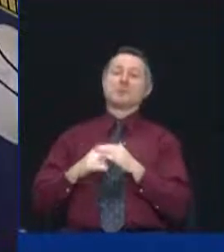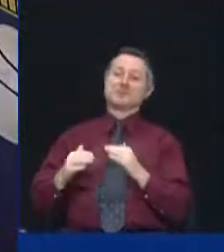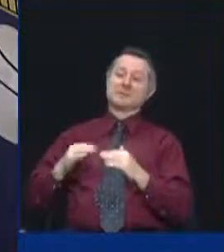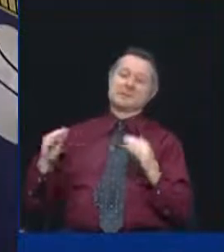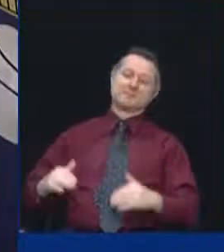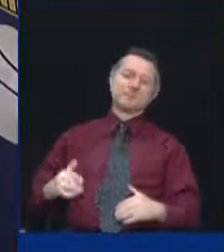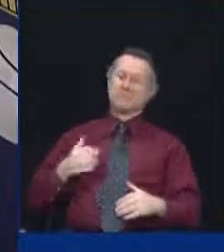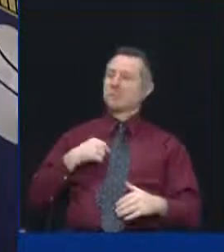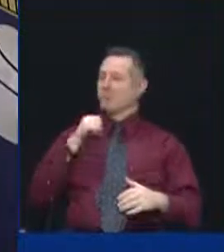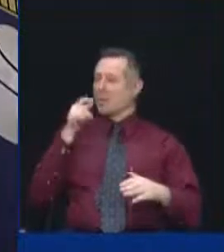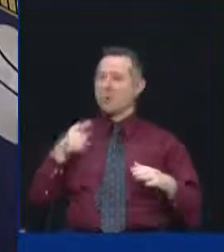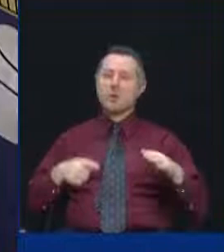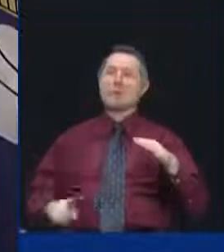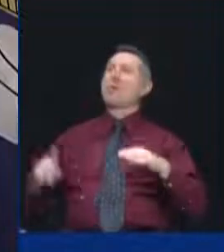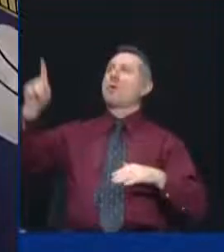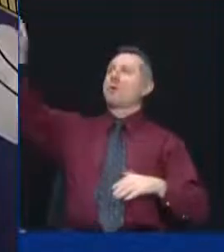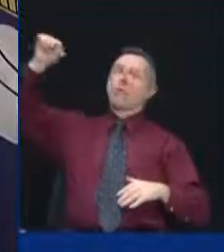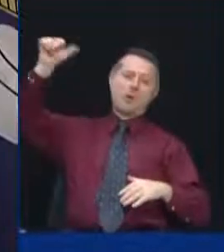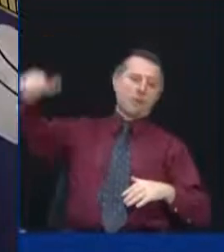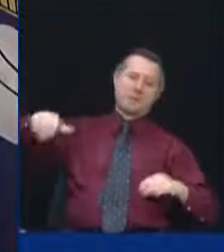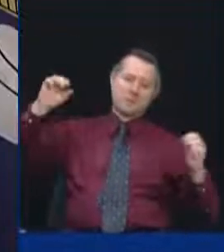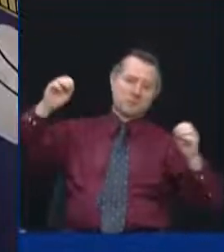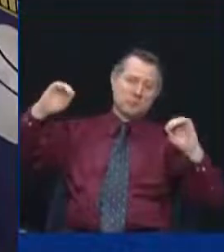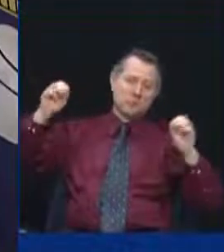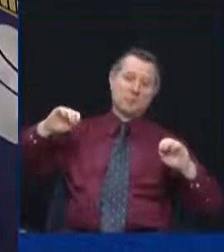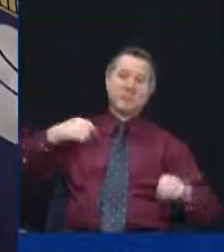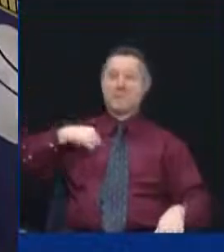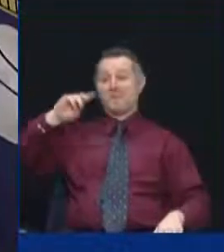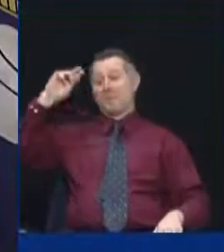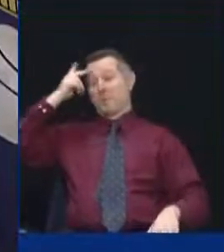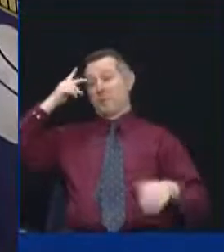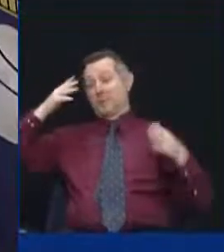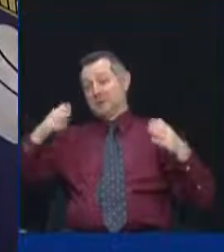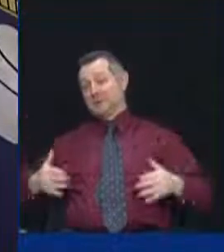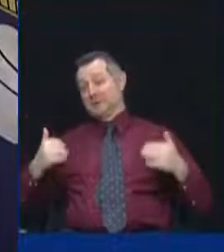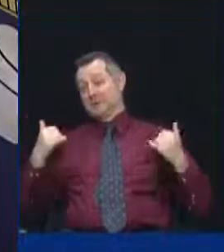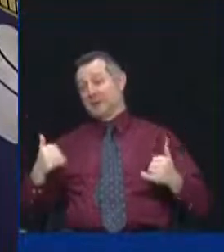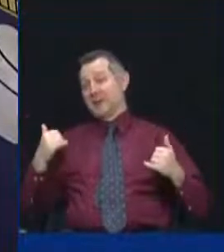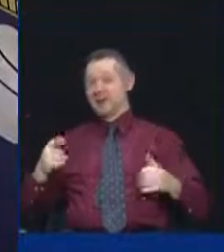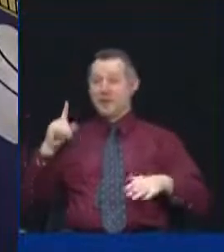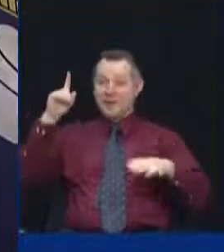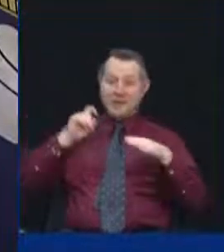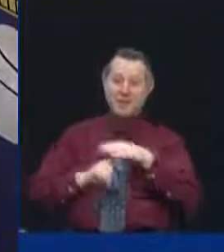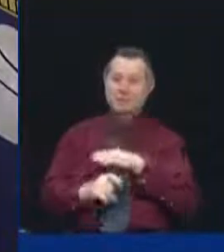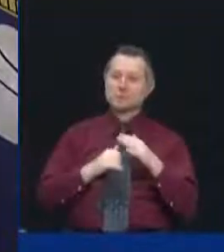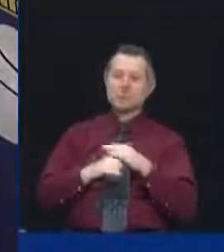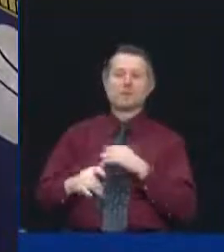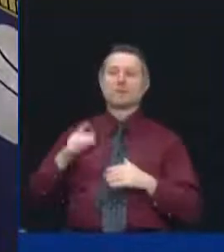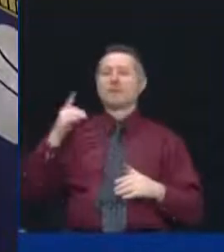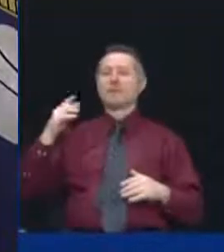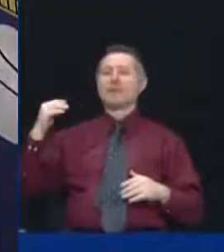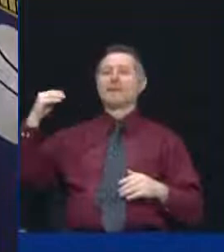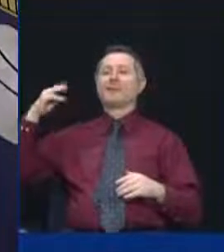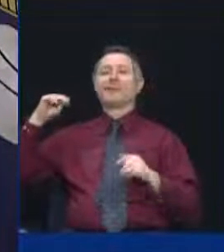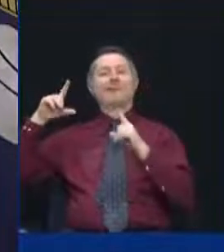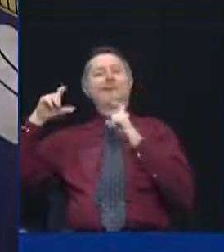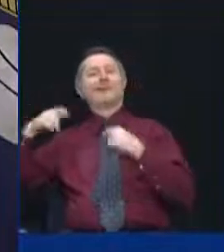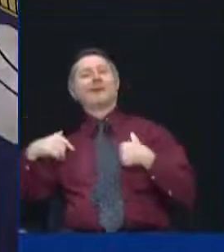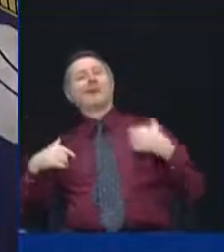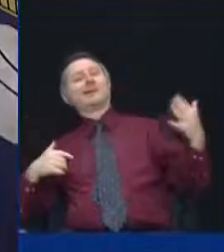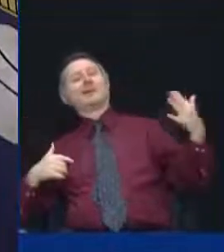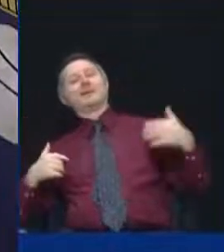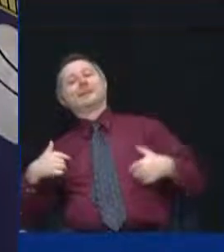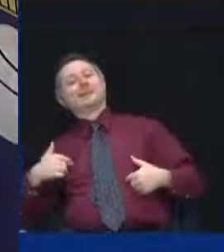Albany. When a politician now does it, it's really a photo op, right? Because you guys all come with me and we stand